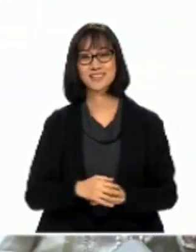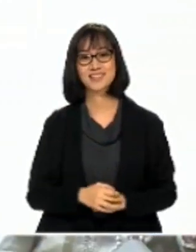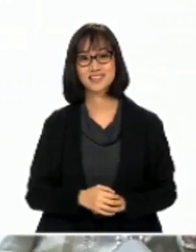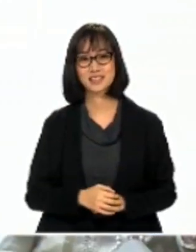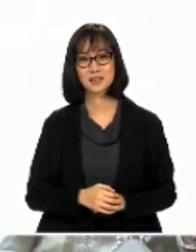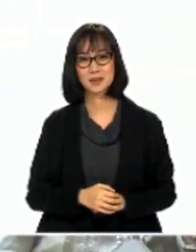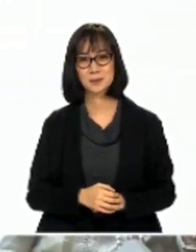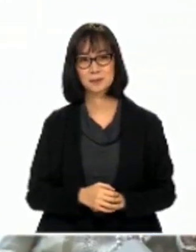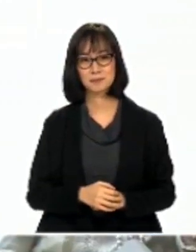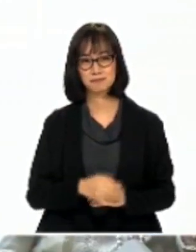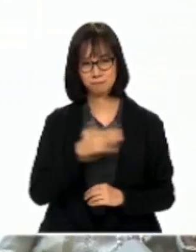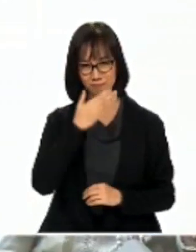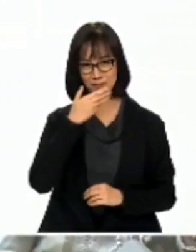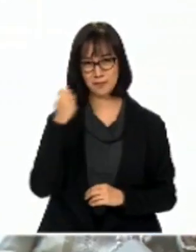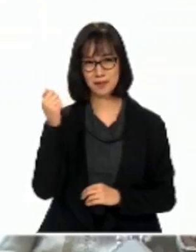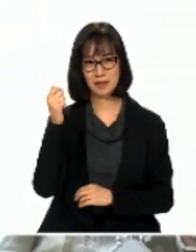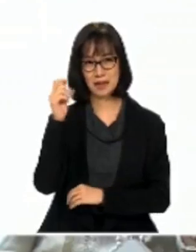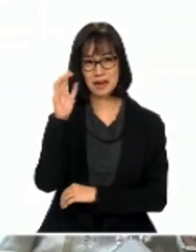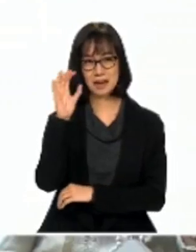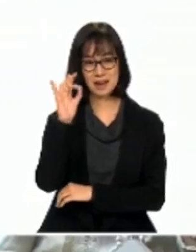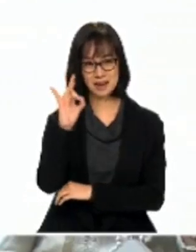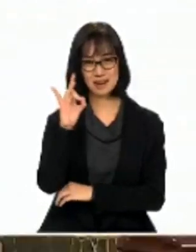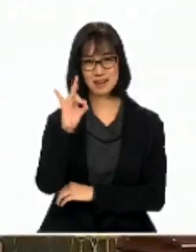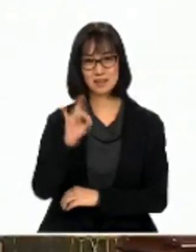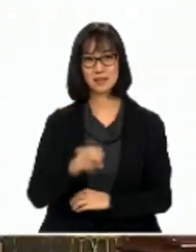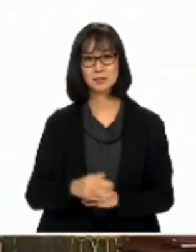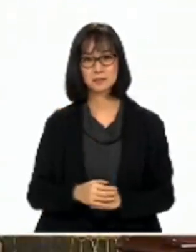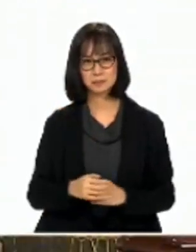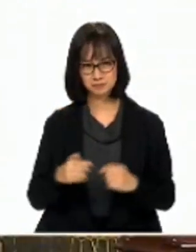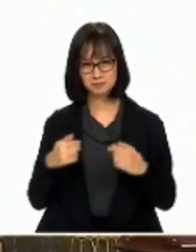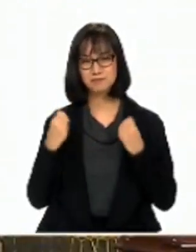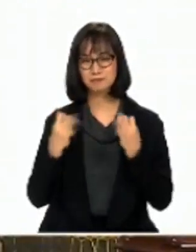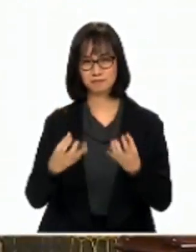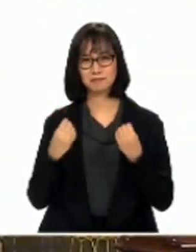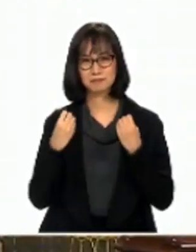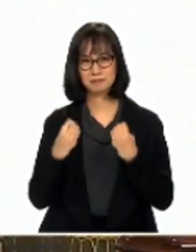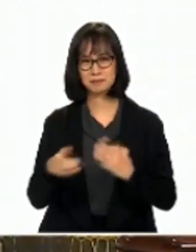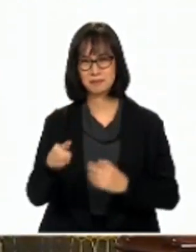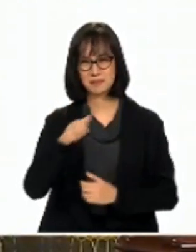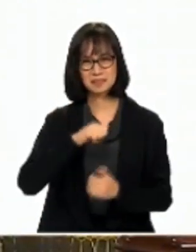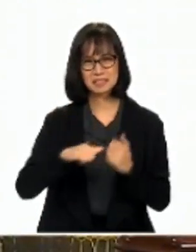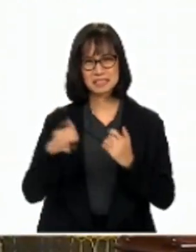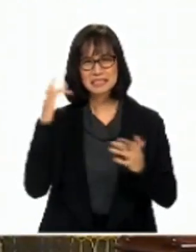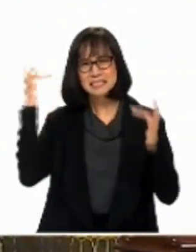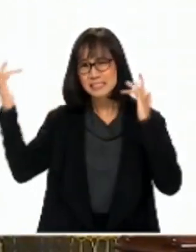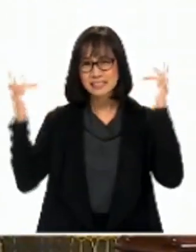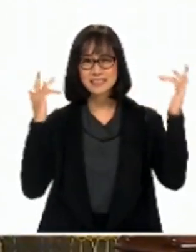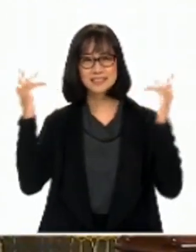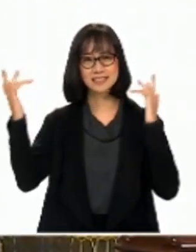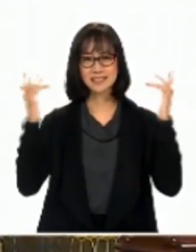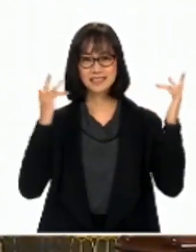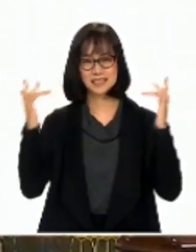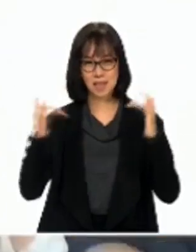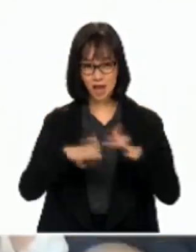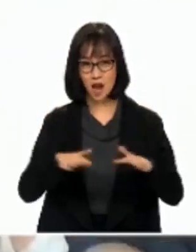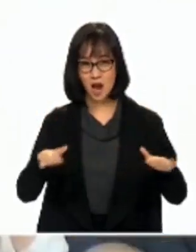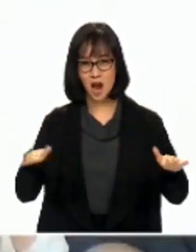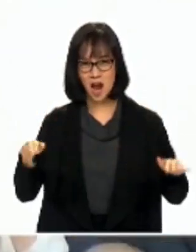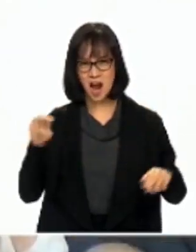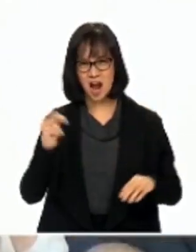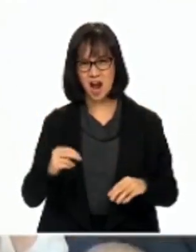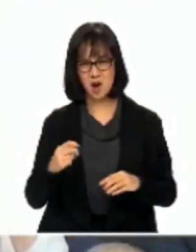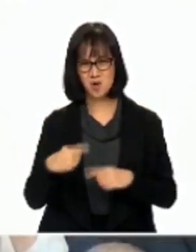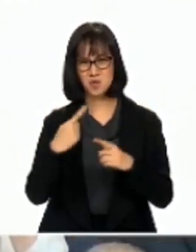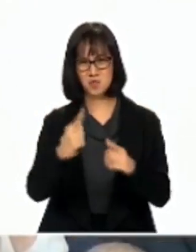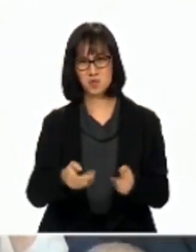It's there in every corner, store. Blares out noise. And the children will go to school and the